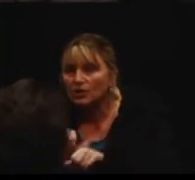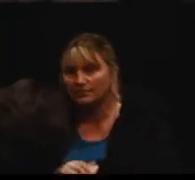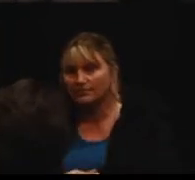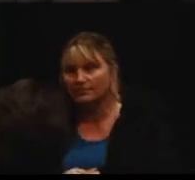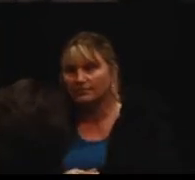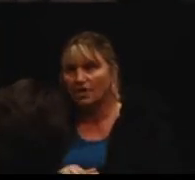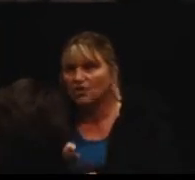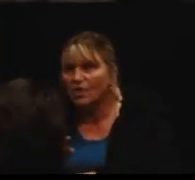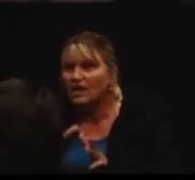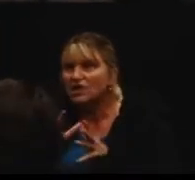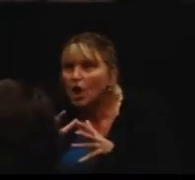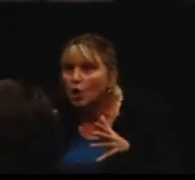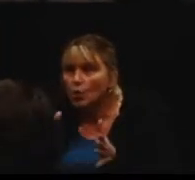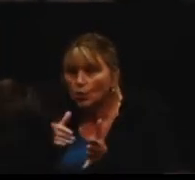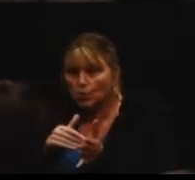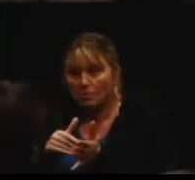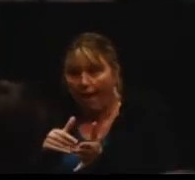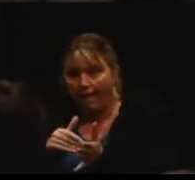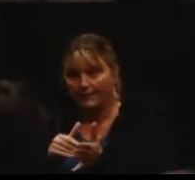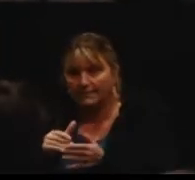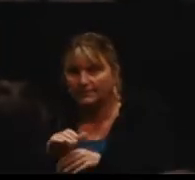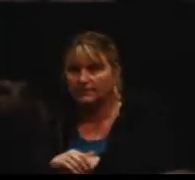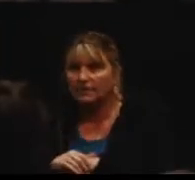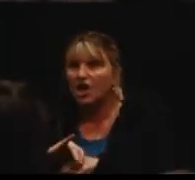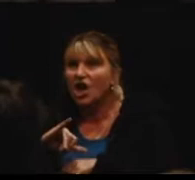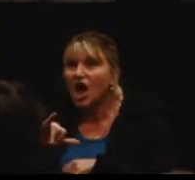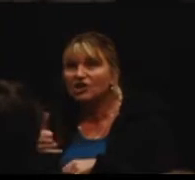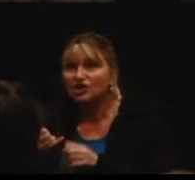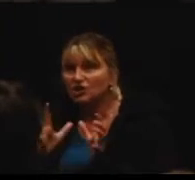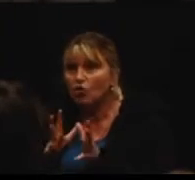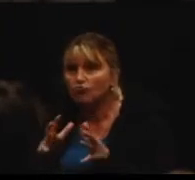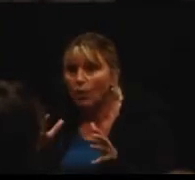So this is a huge market, and it's only getting bigger.